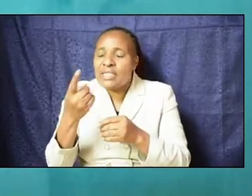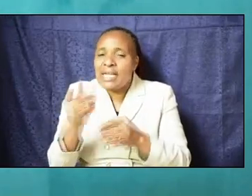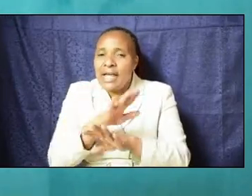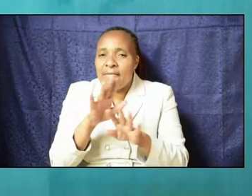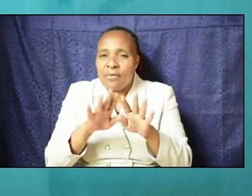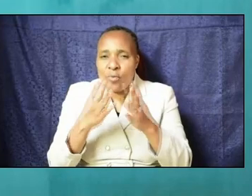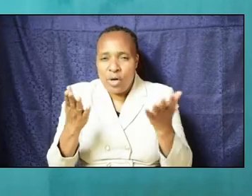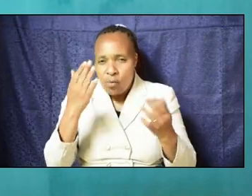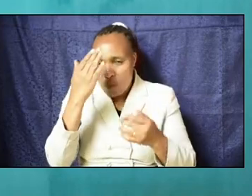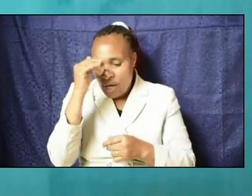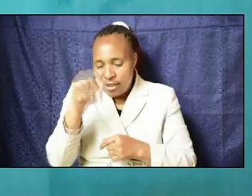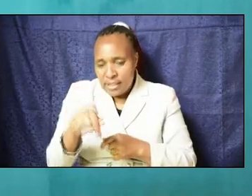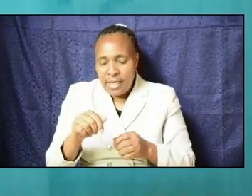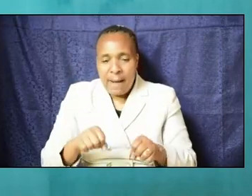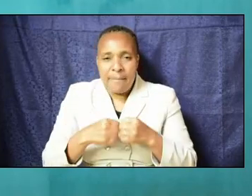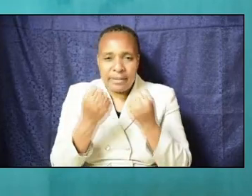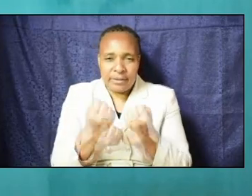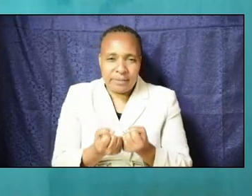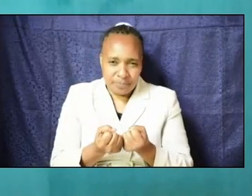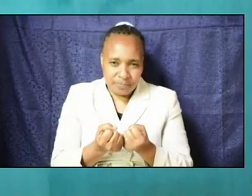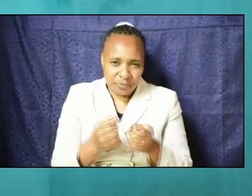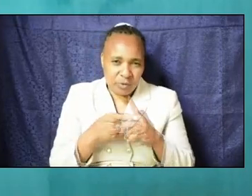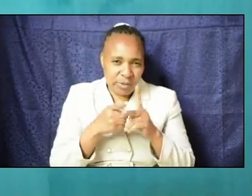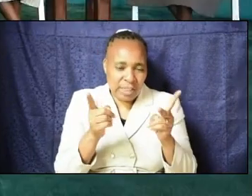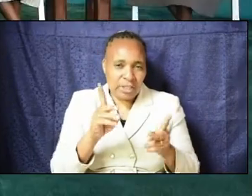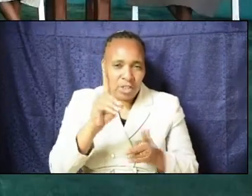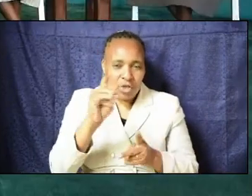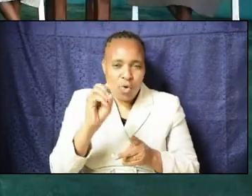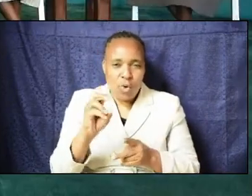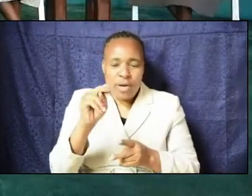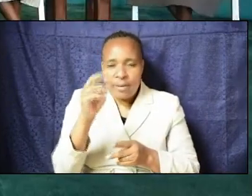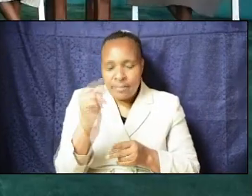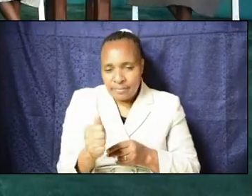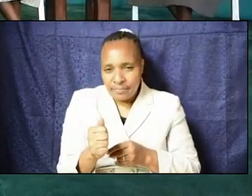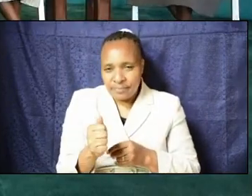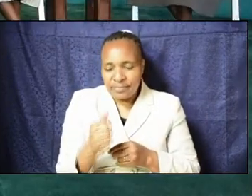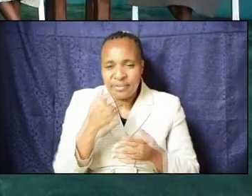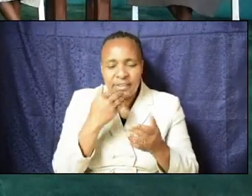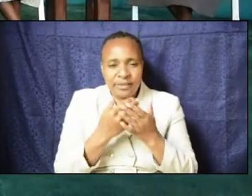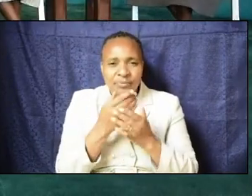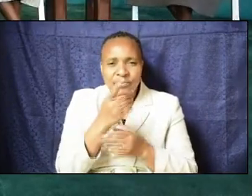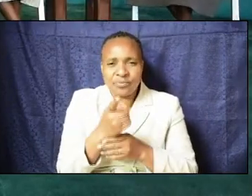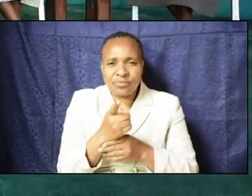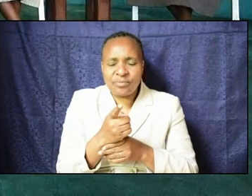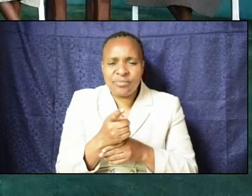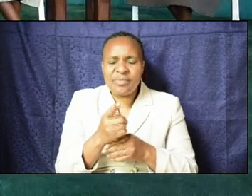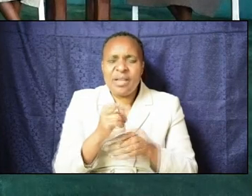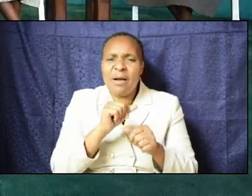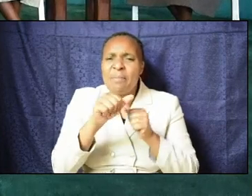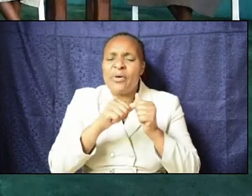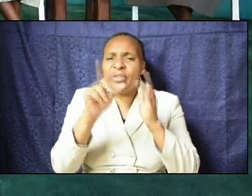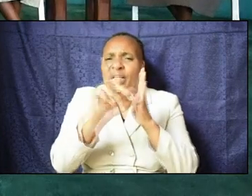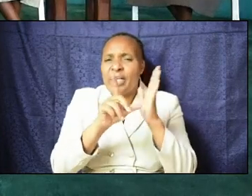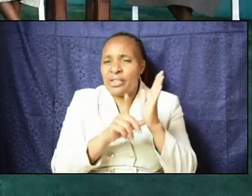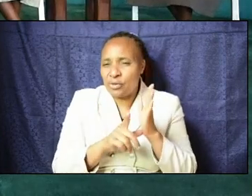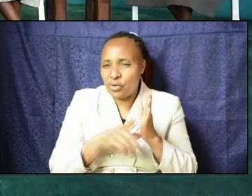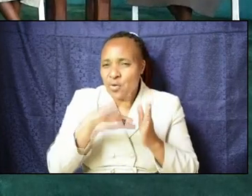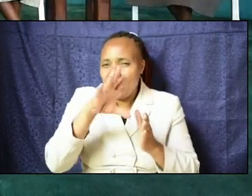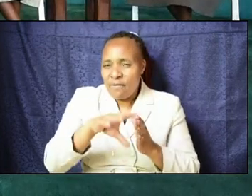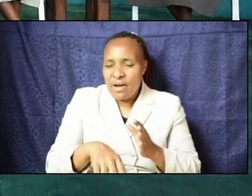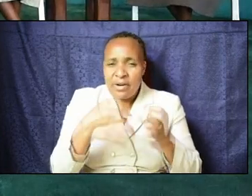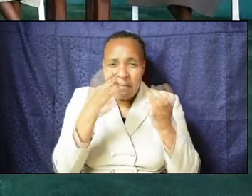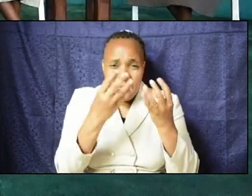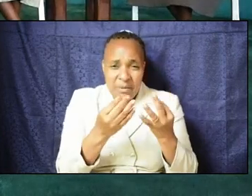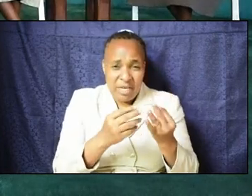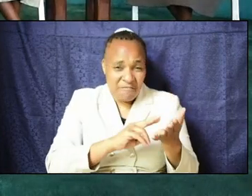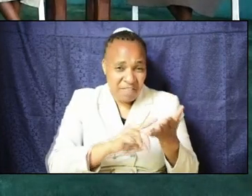case? Yes, we can start with you, Donna. All right. Thank you. And throughout the lesson, we find very many